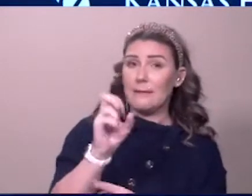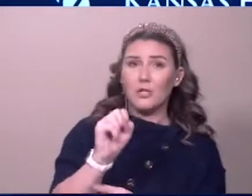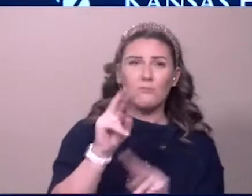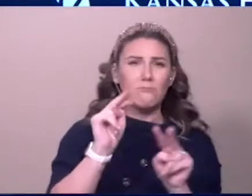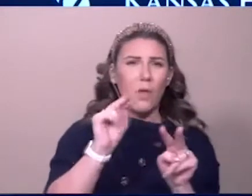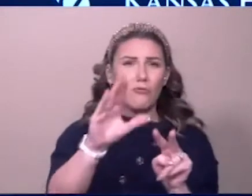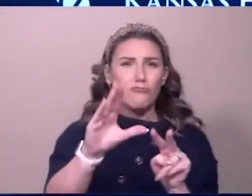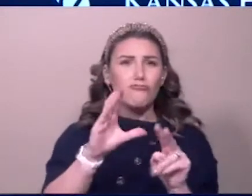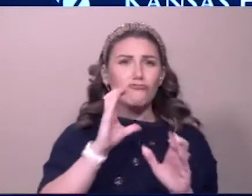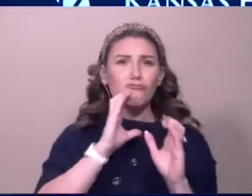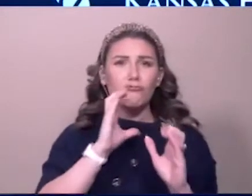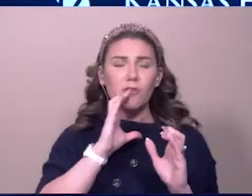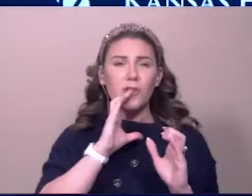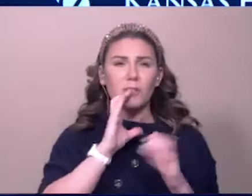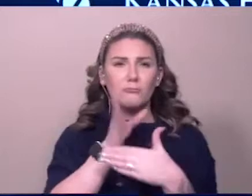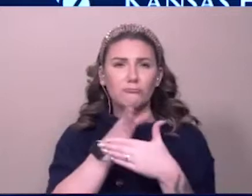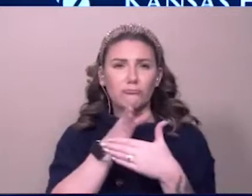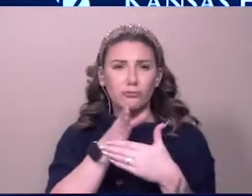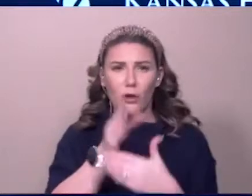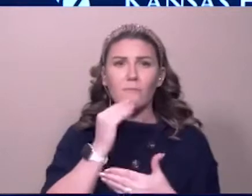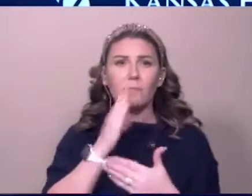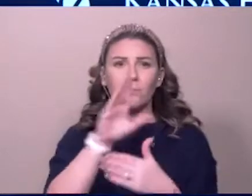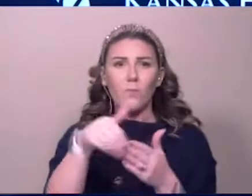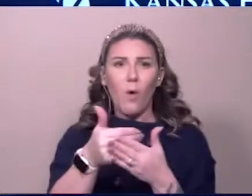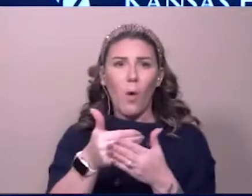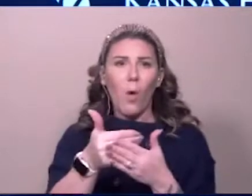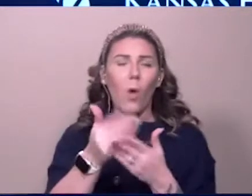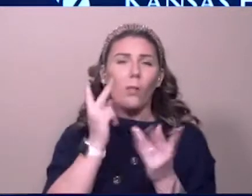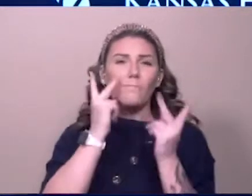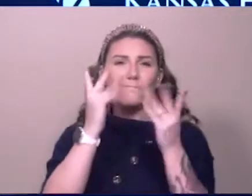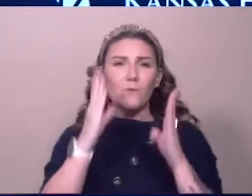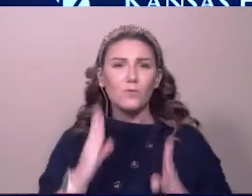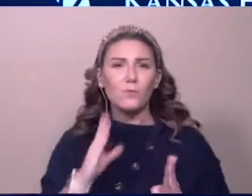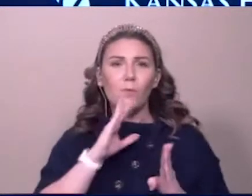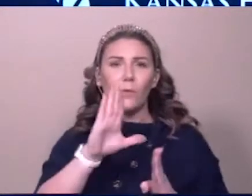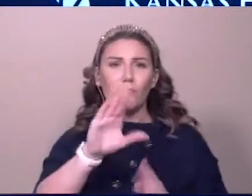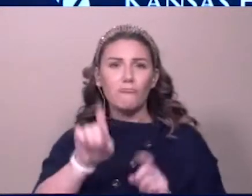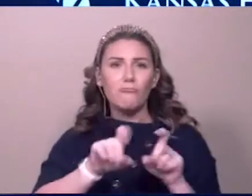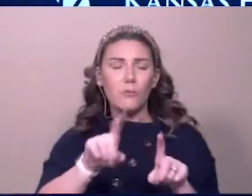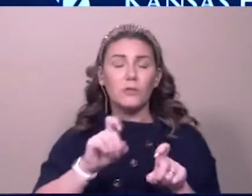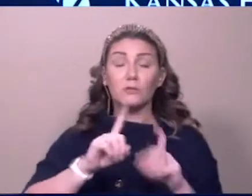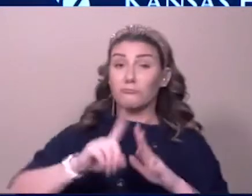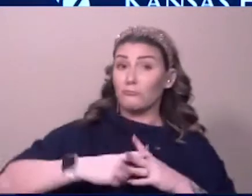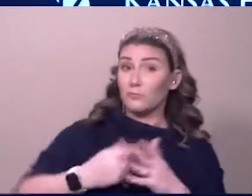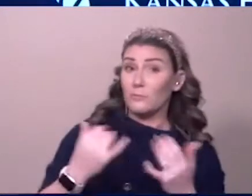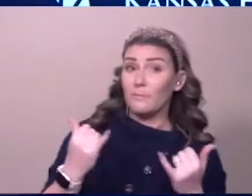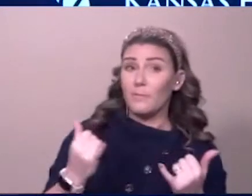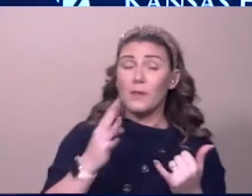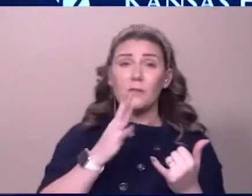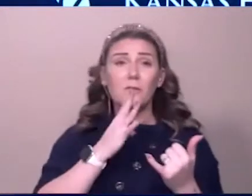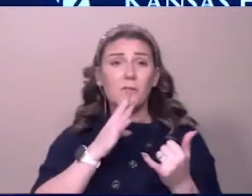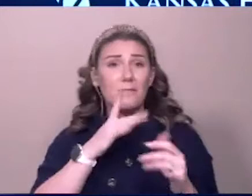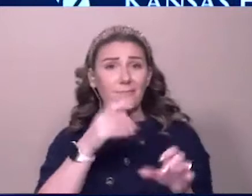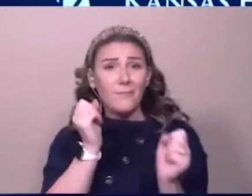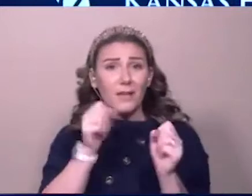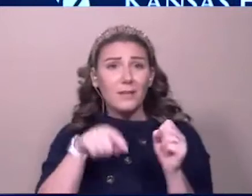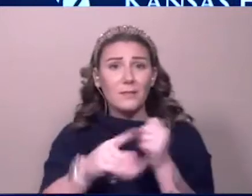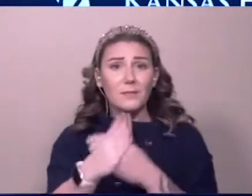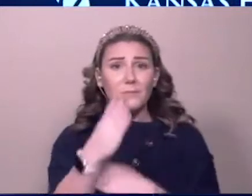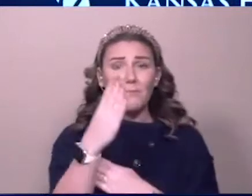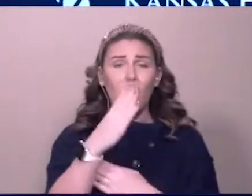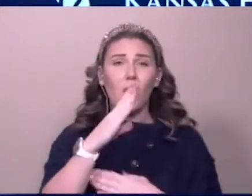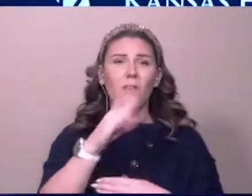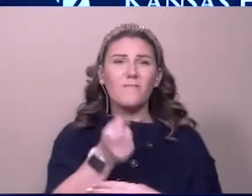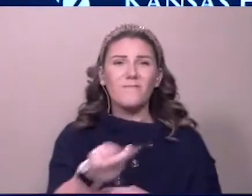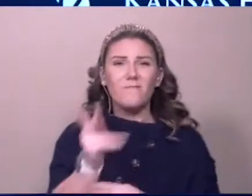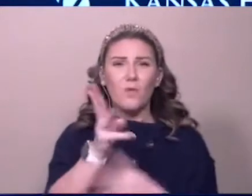to share their viewer questions as well. Let's begin. We're going to start out talking really quickly for this morning about a few